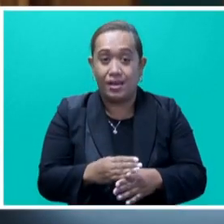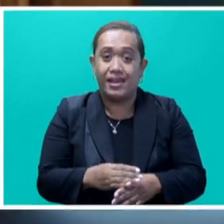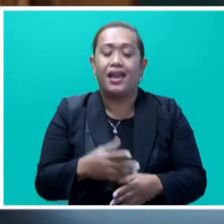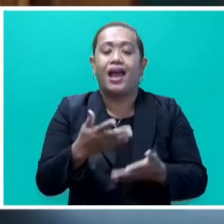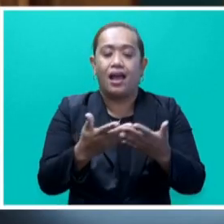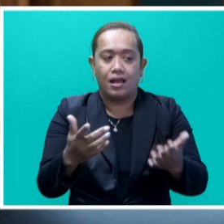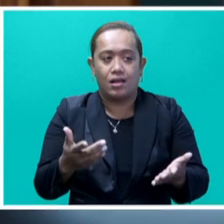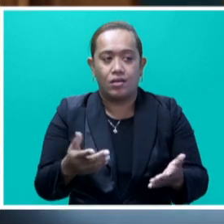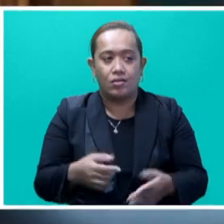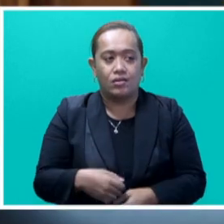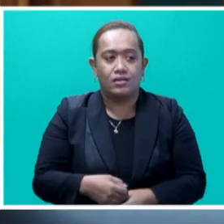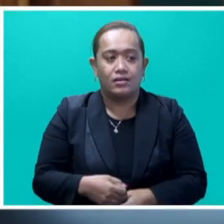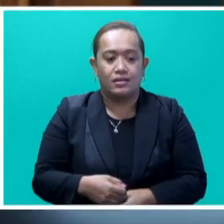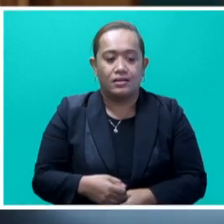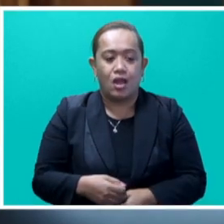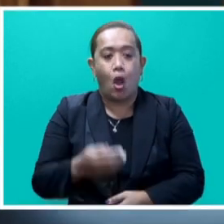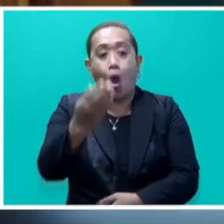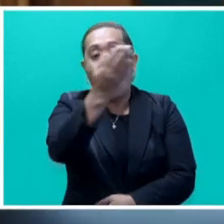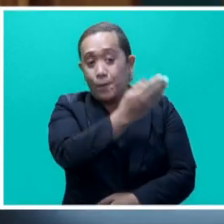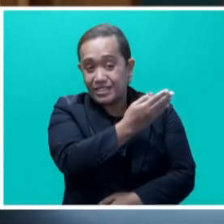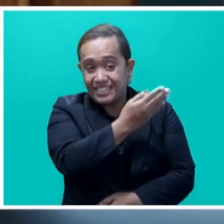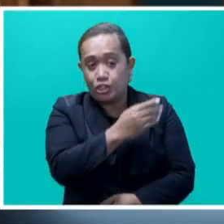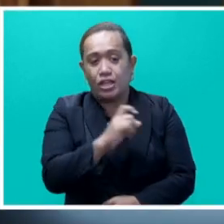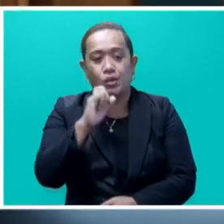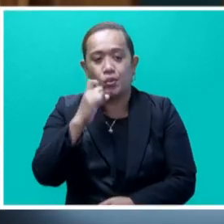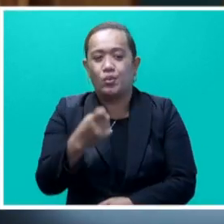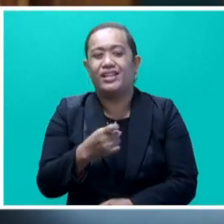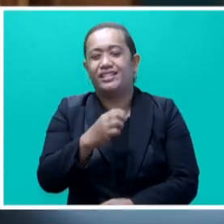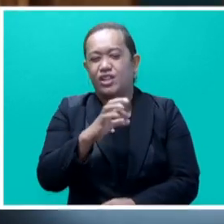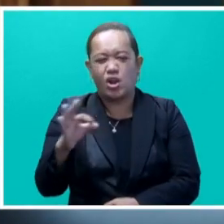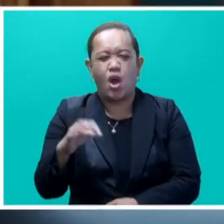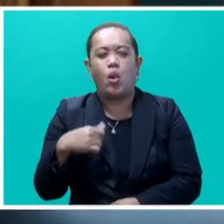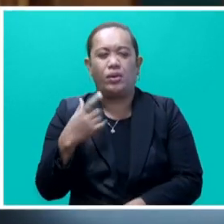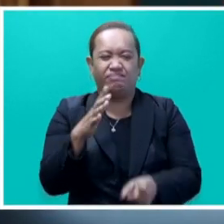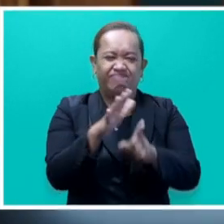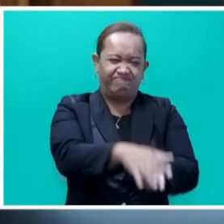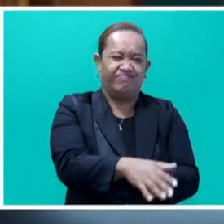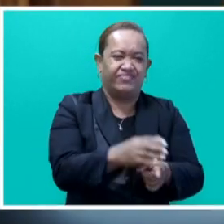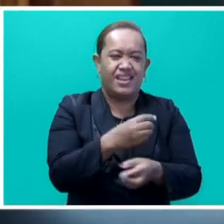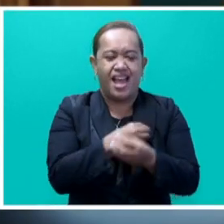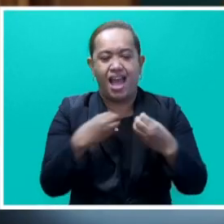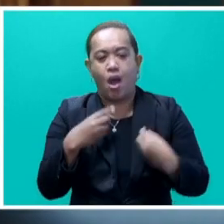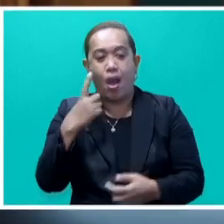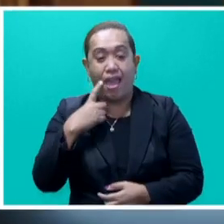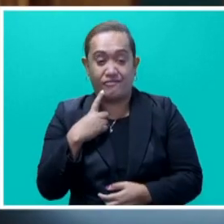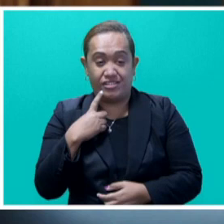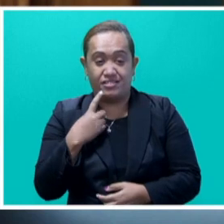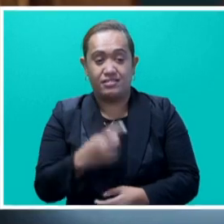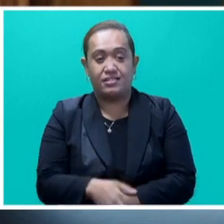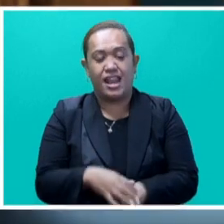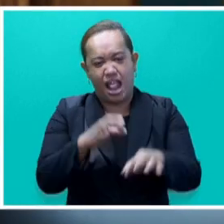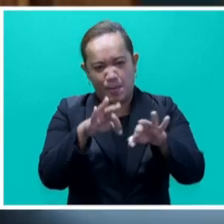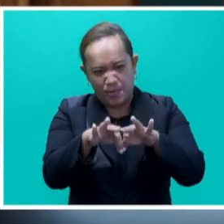the opposition are not going to belittle their efforts and intentions. I